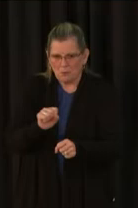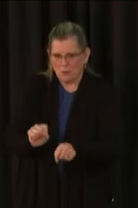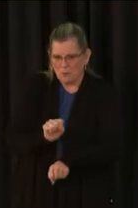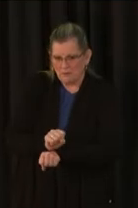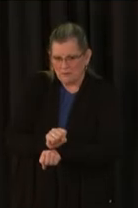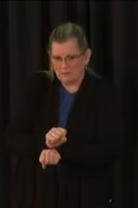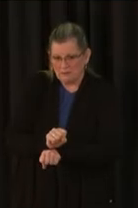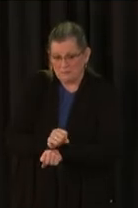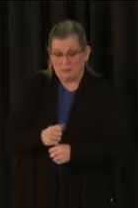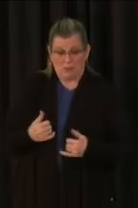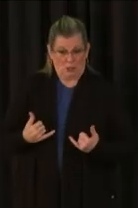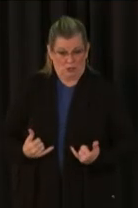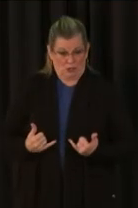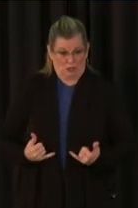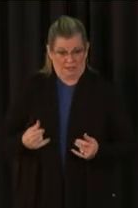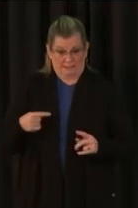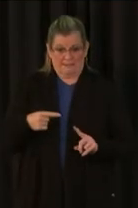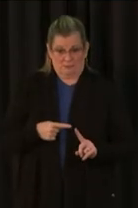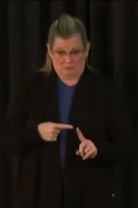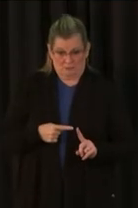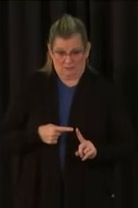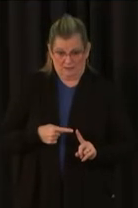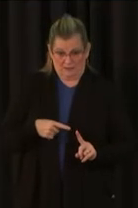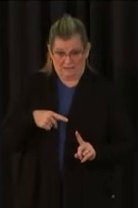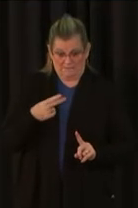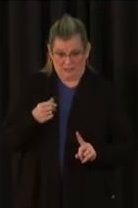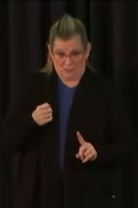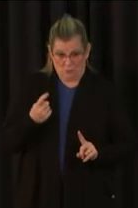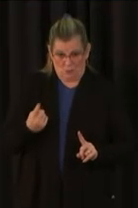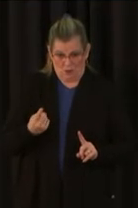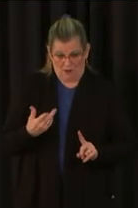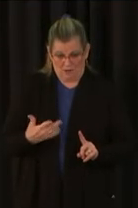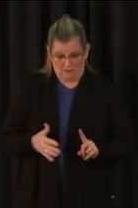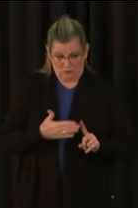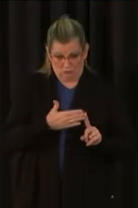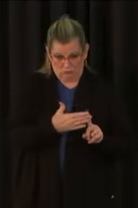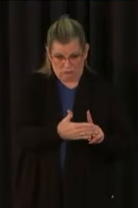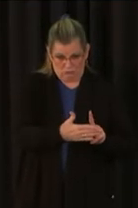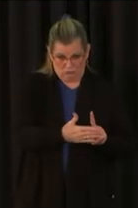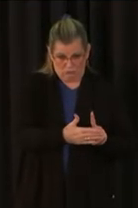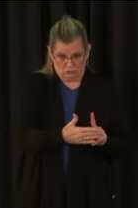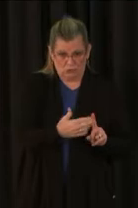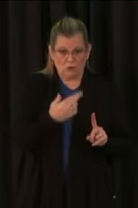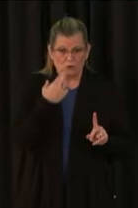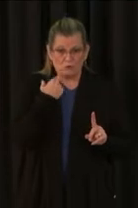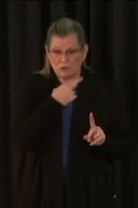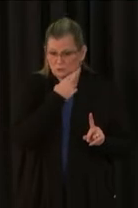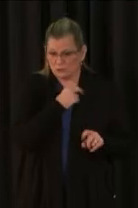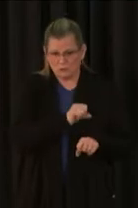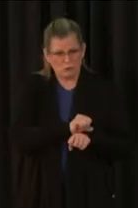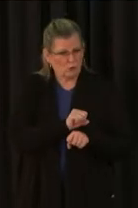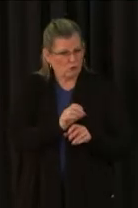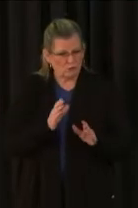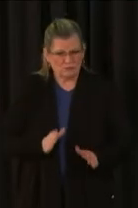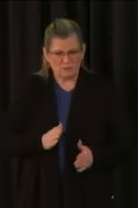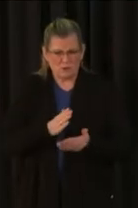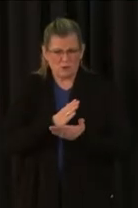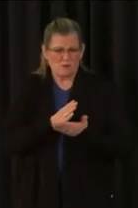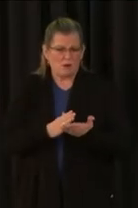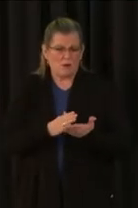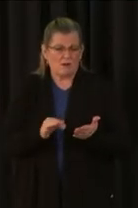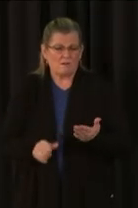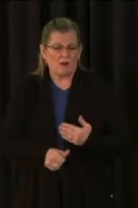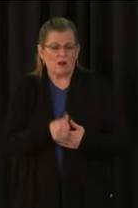currently scheduled, the way the schedule is listed, restaurant workers are considered part of the other essential